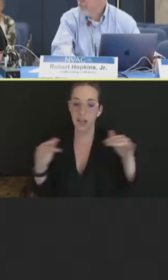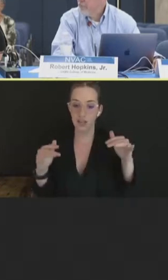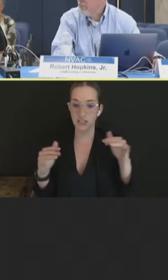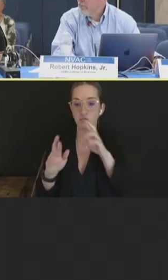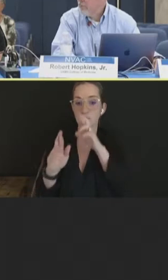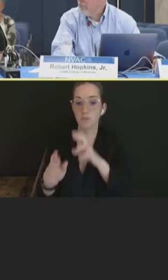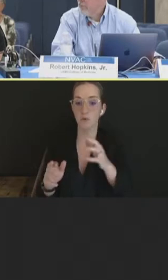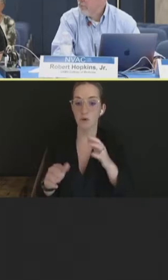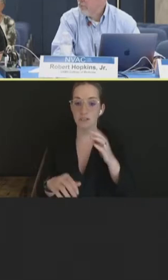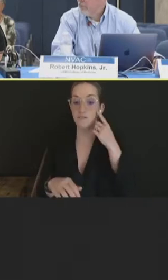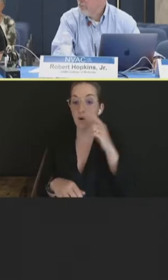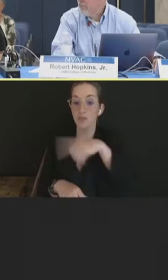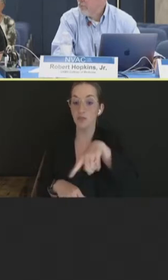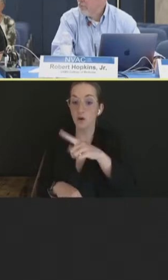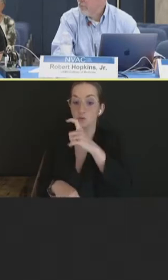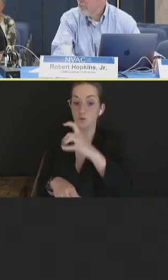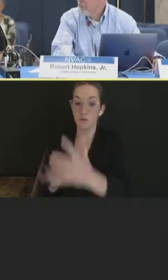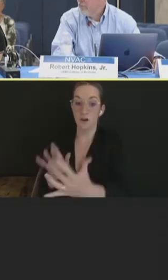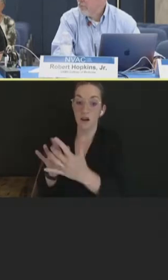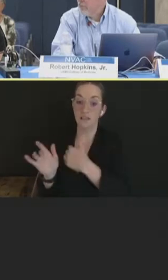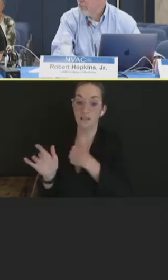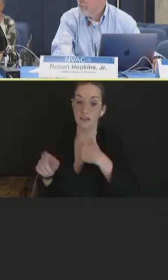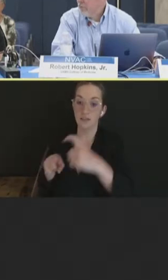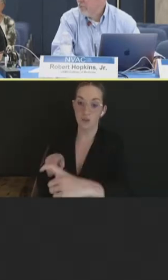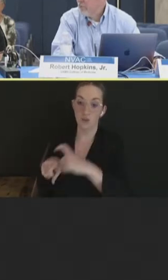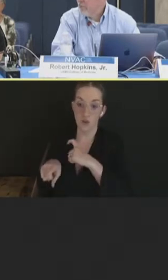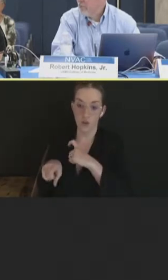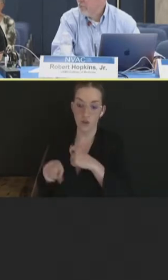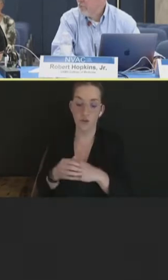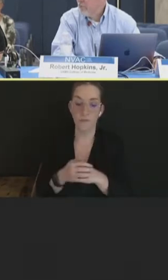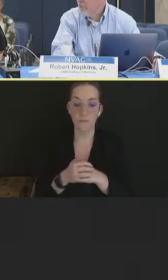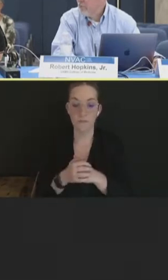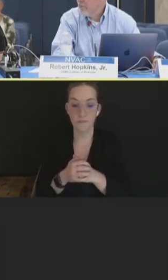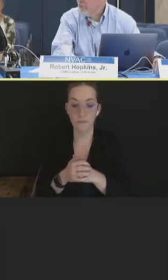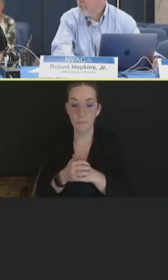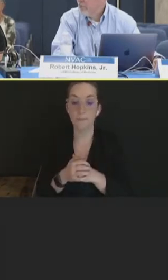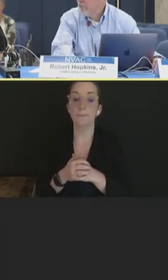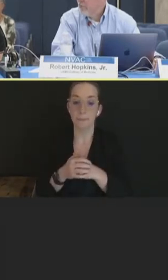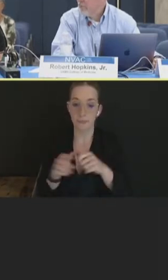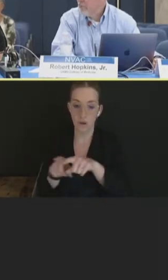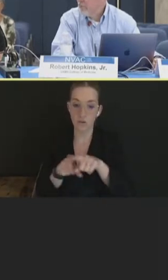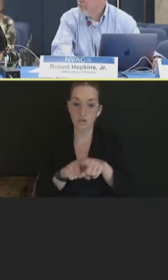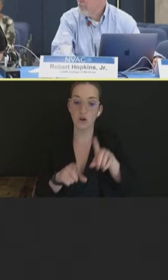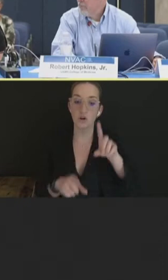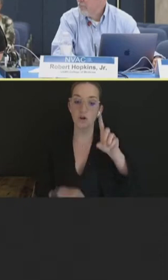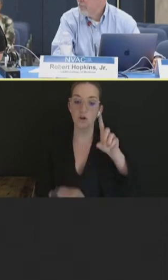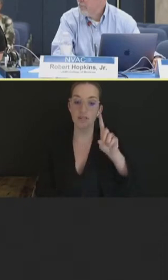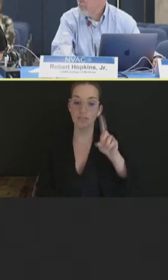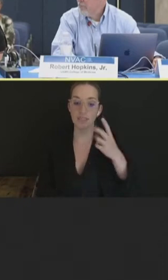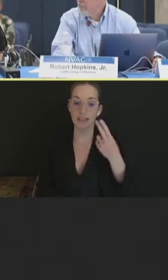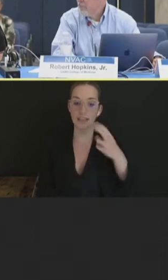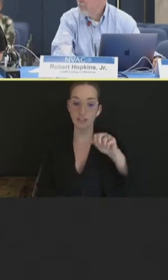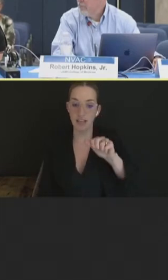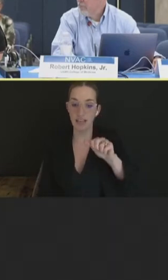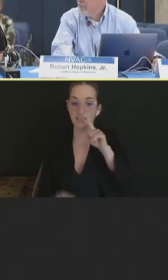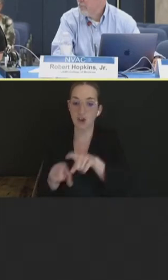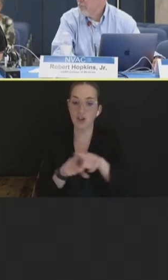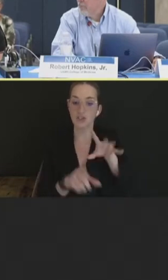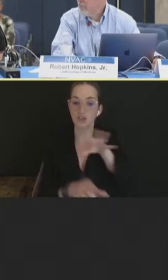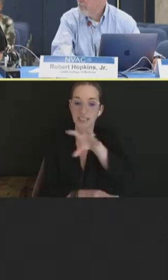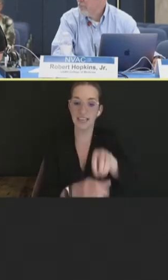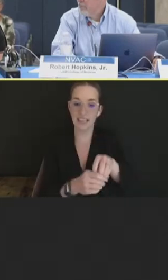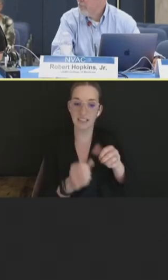previously submitted. Furthermore, the Defense Health Agency Immunization Healthcare Division is also engaged with CDC's